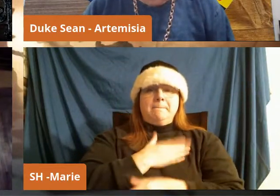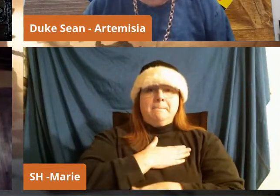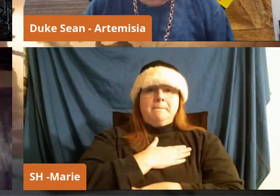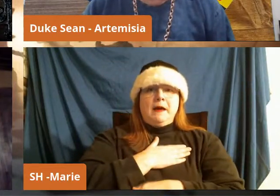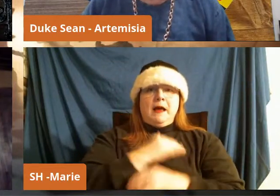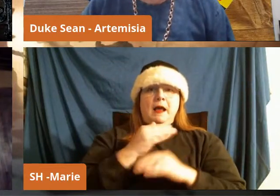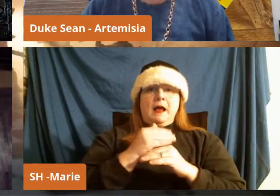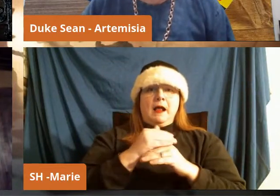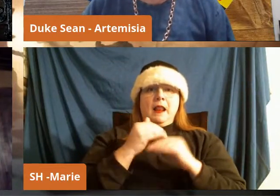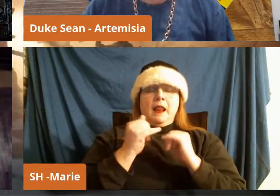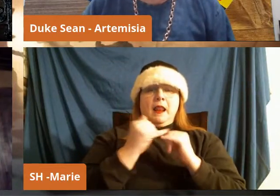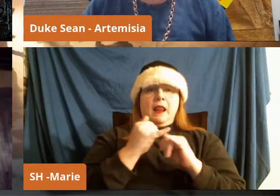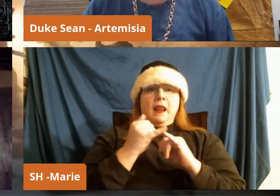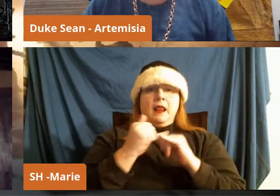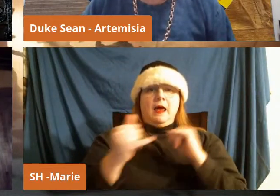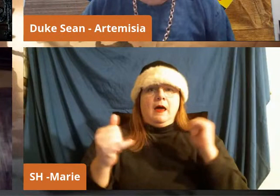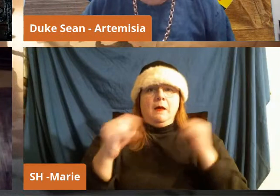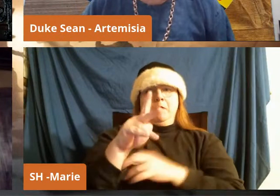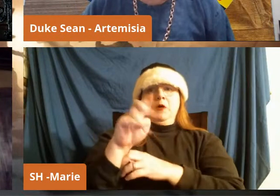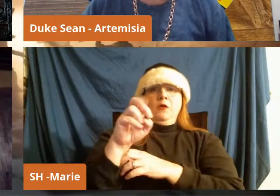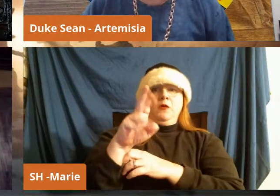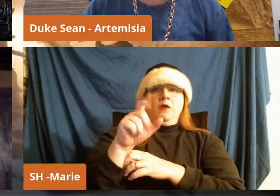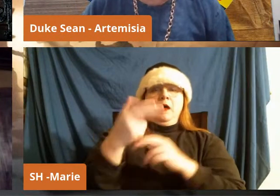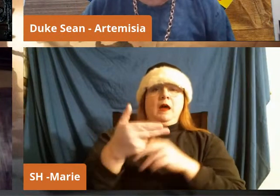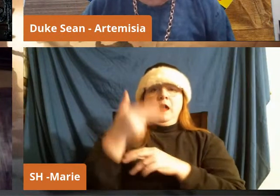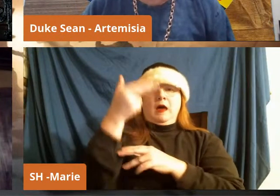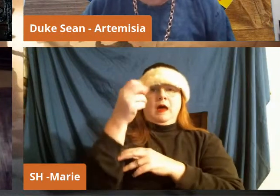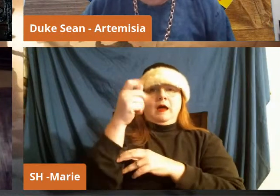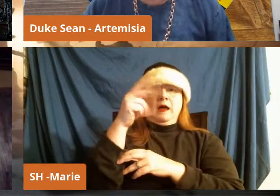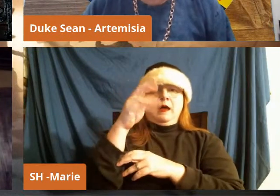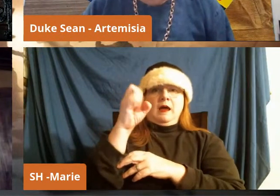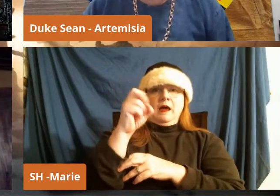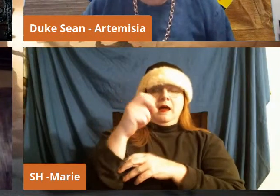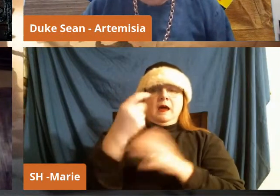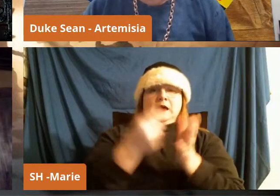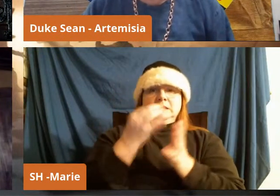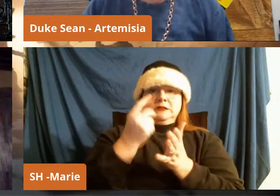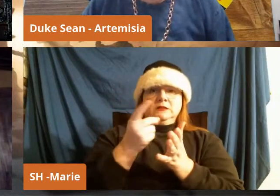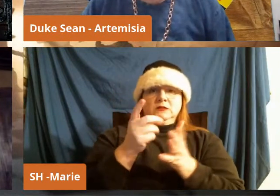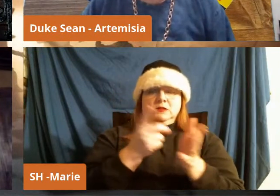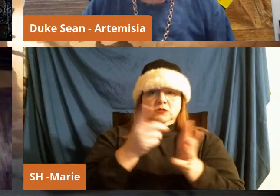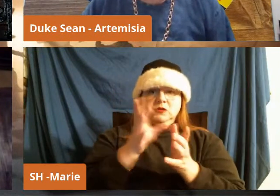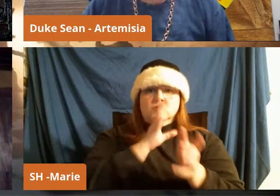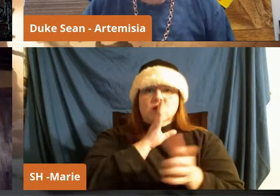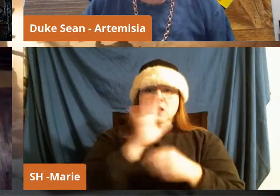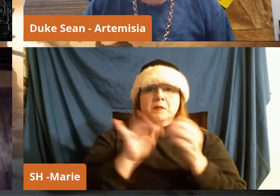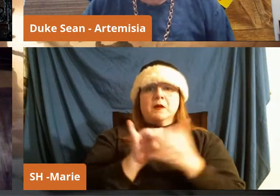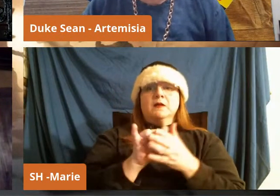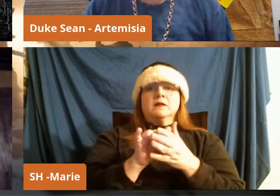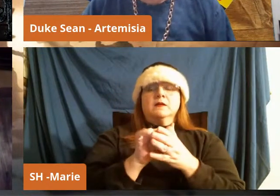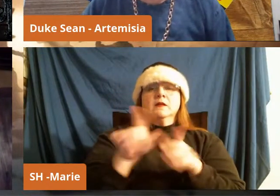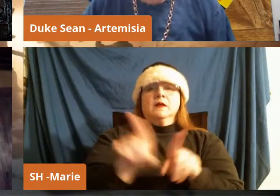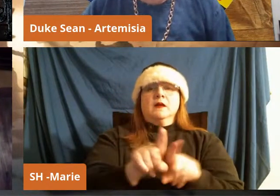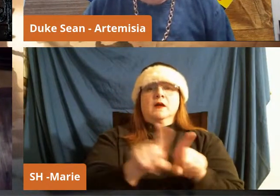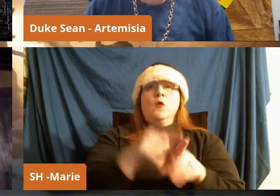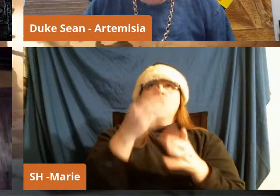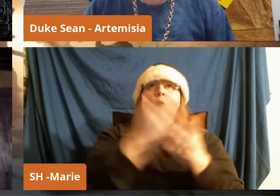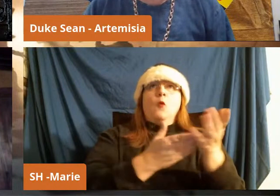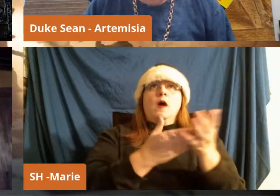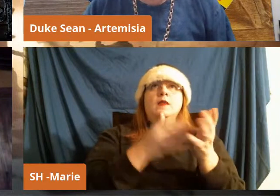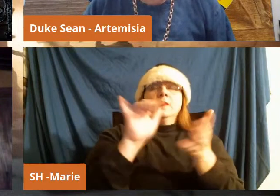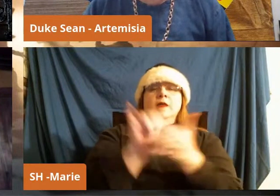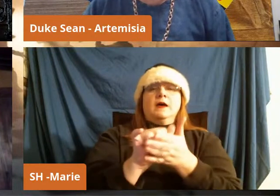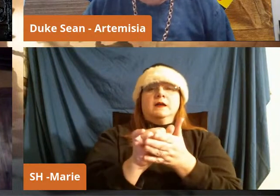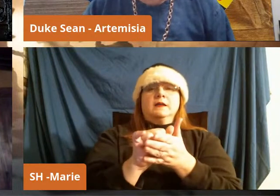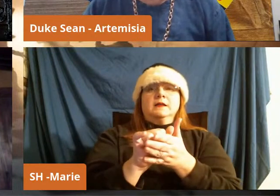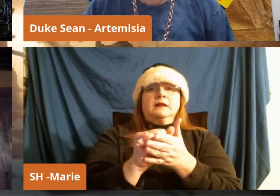lineage, Sir Bartholomew Hightower of Canterbury had described it as well. And one of the things about that type